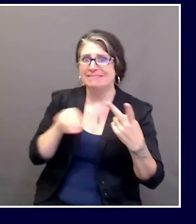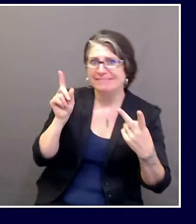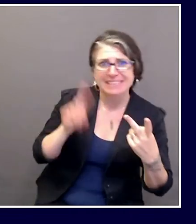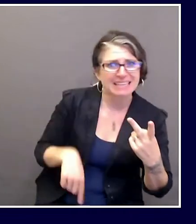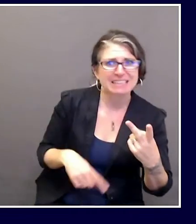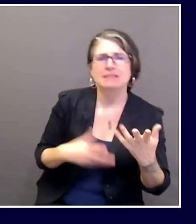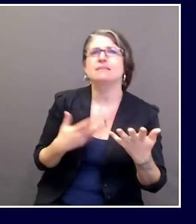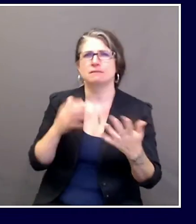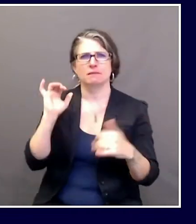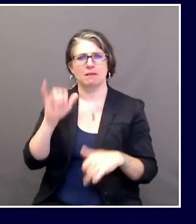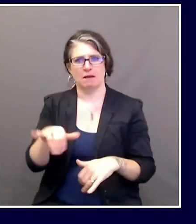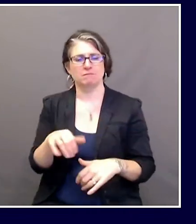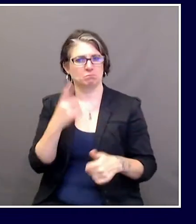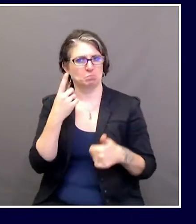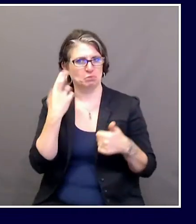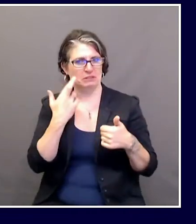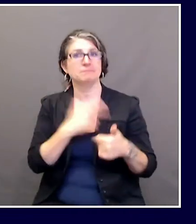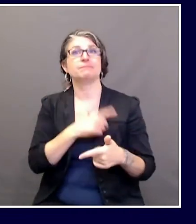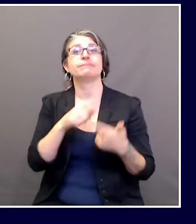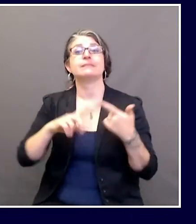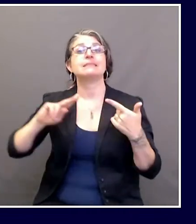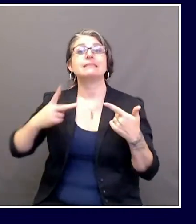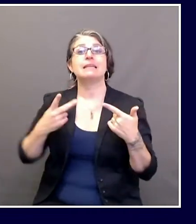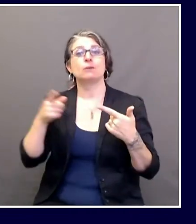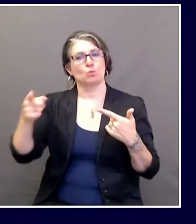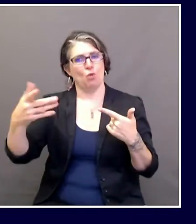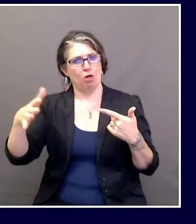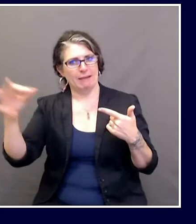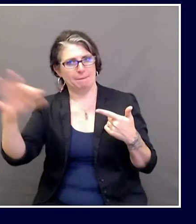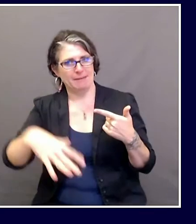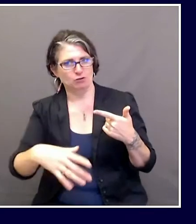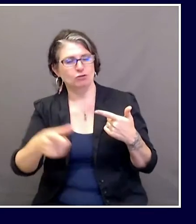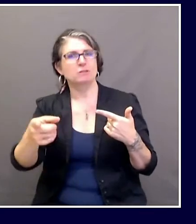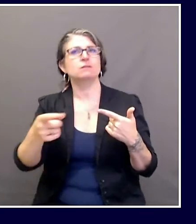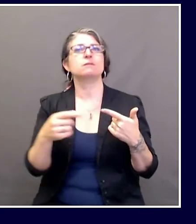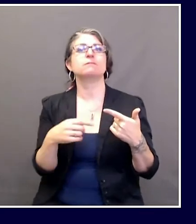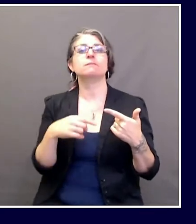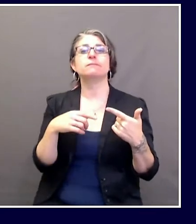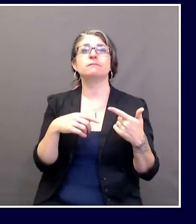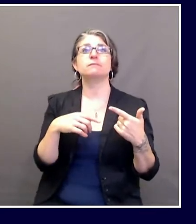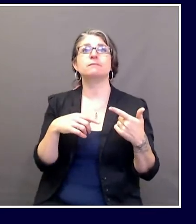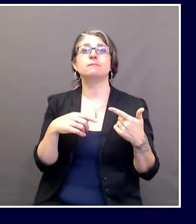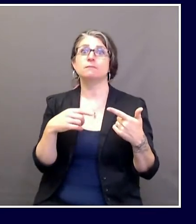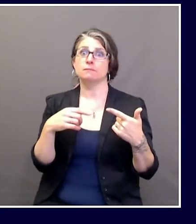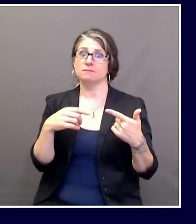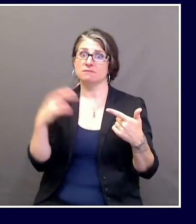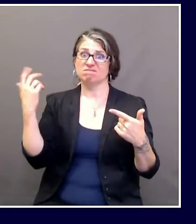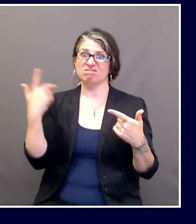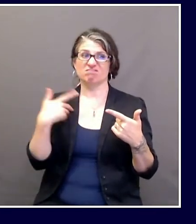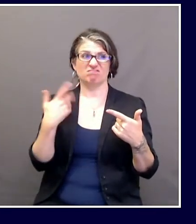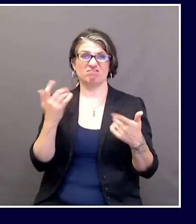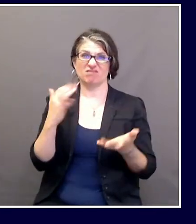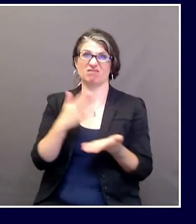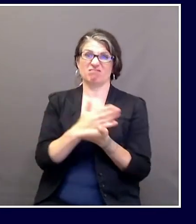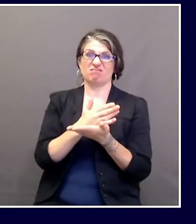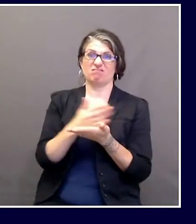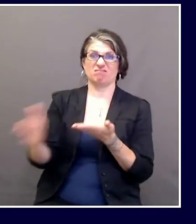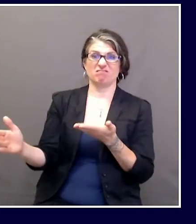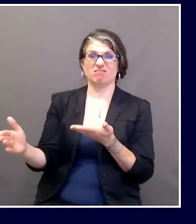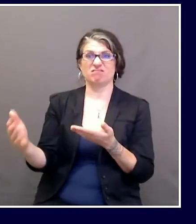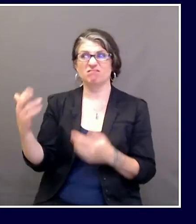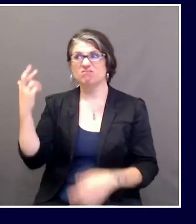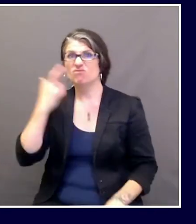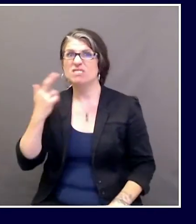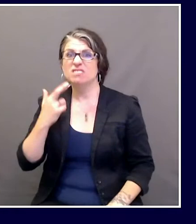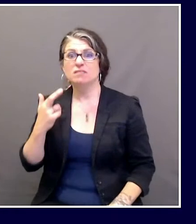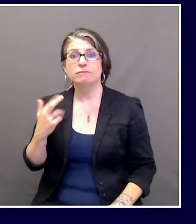referenced. Although we won't be doing anything deliberate, it may be the case that certain of those establishments wish